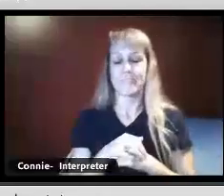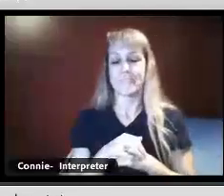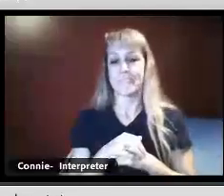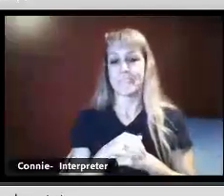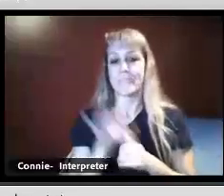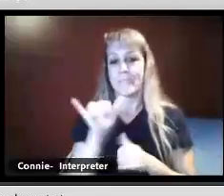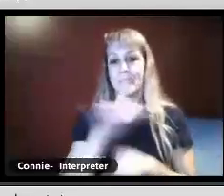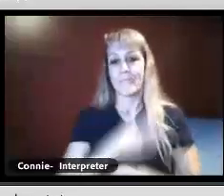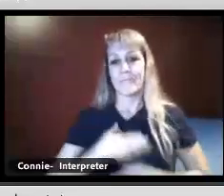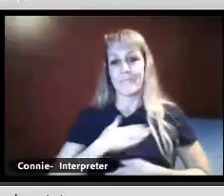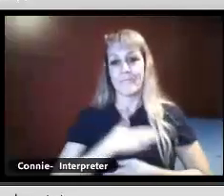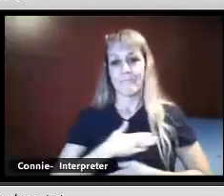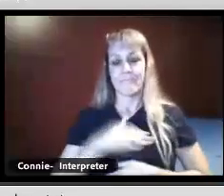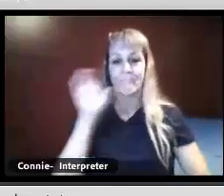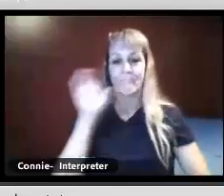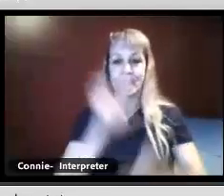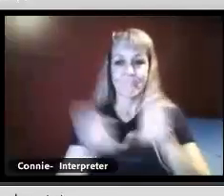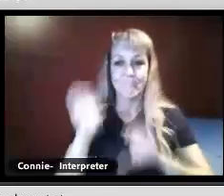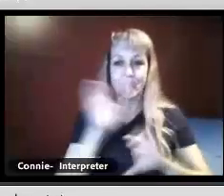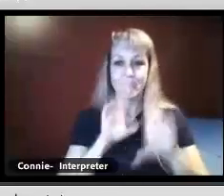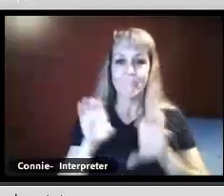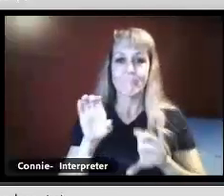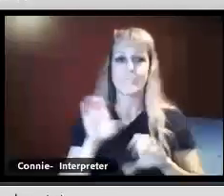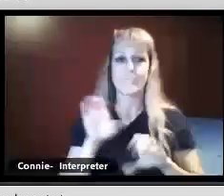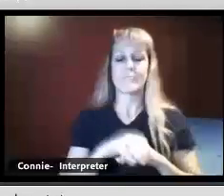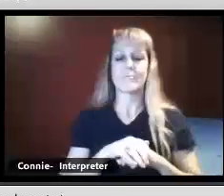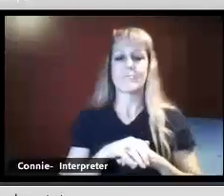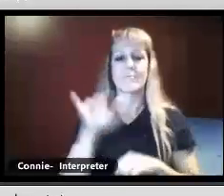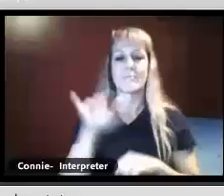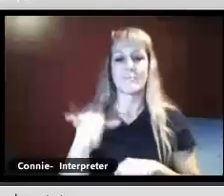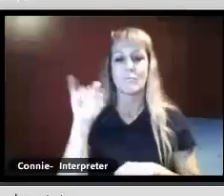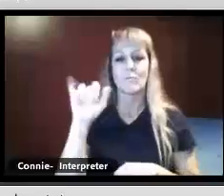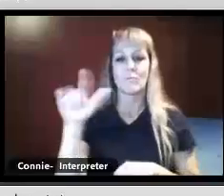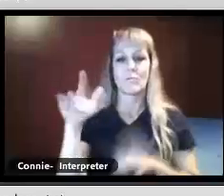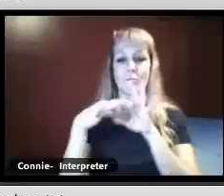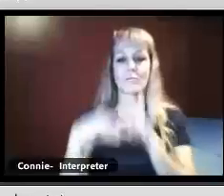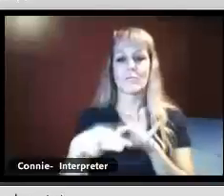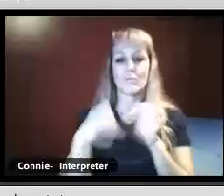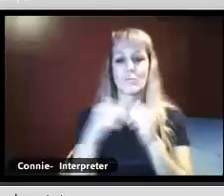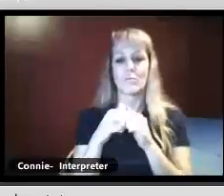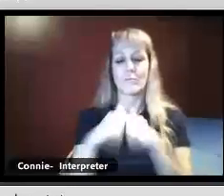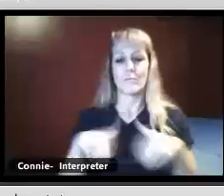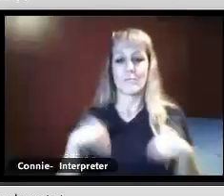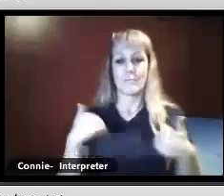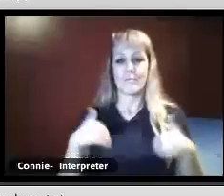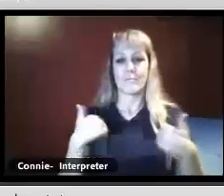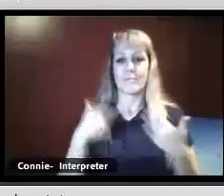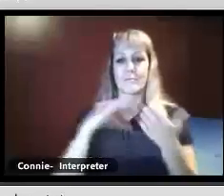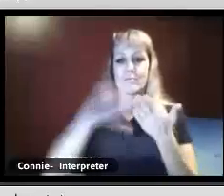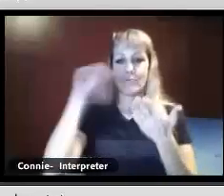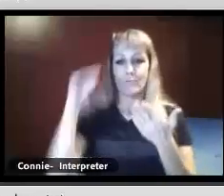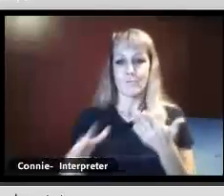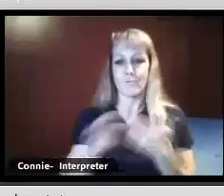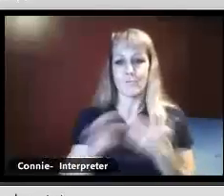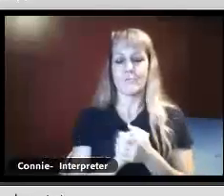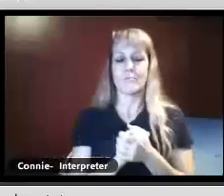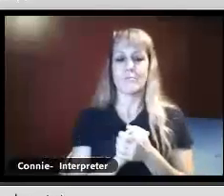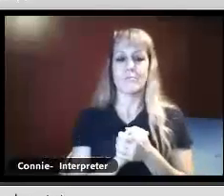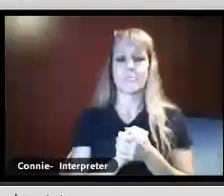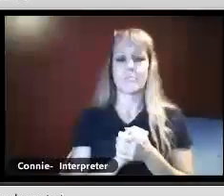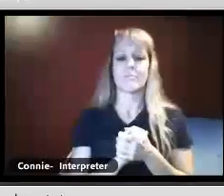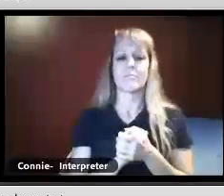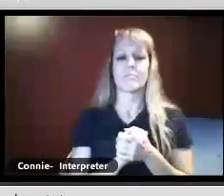Adventures in Chemistry is a tool geared for younger students that comes